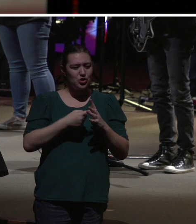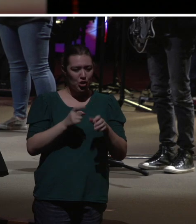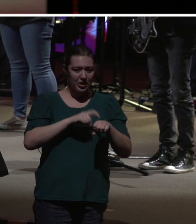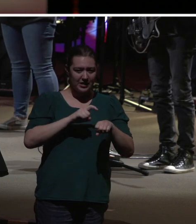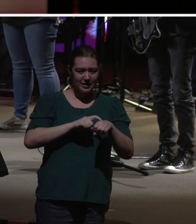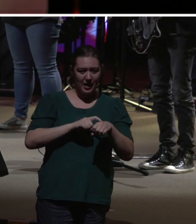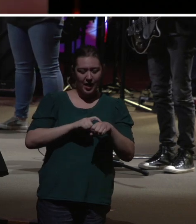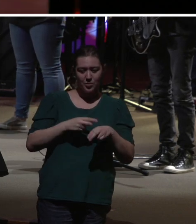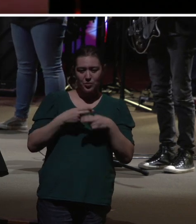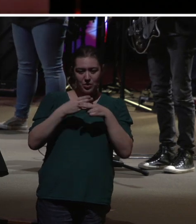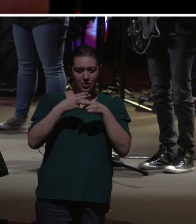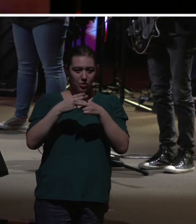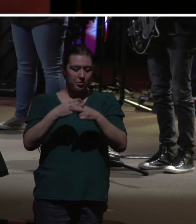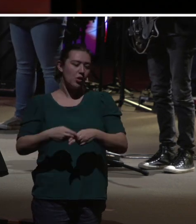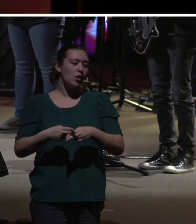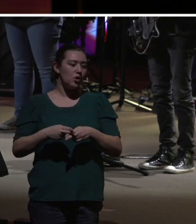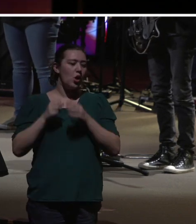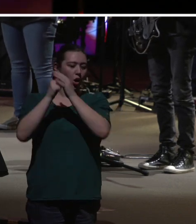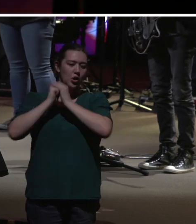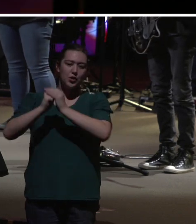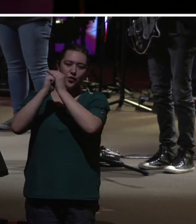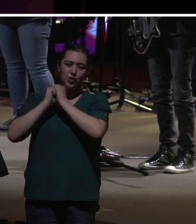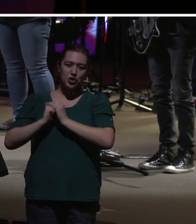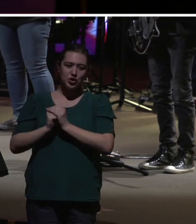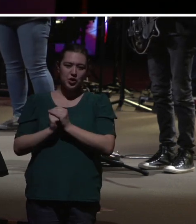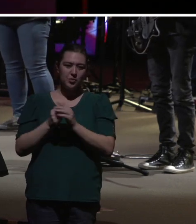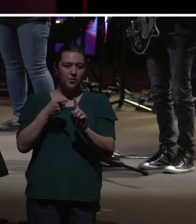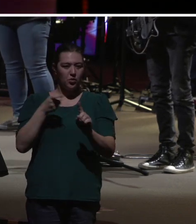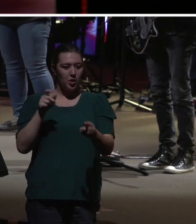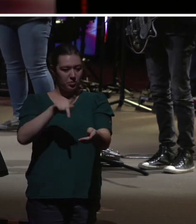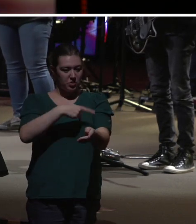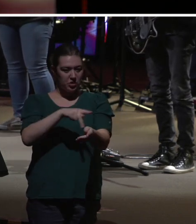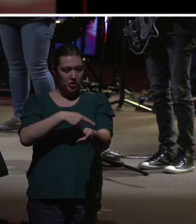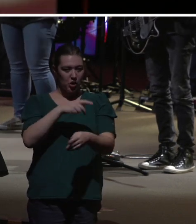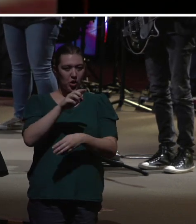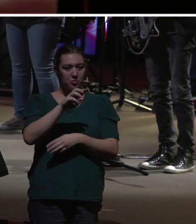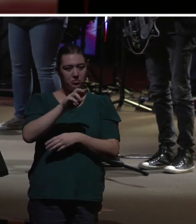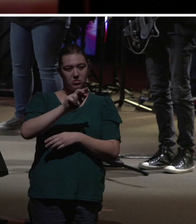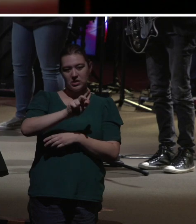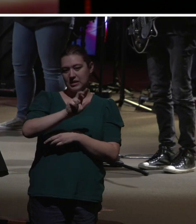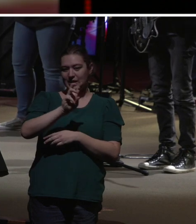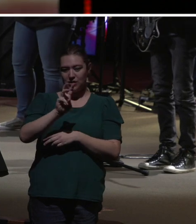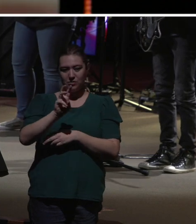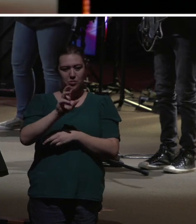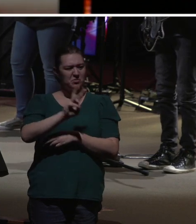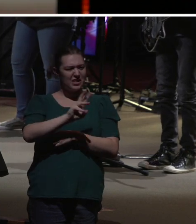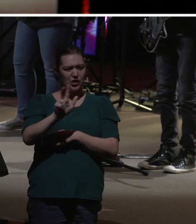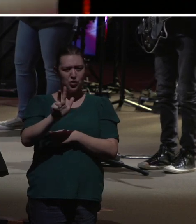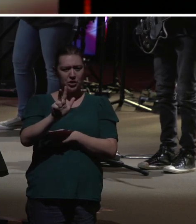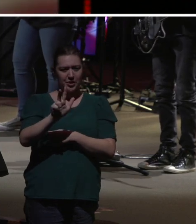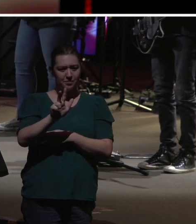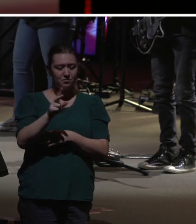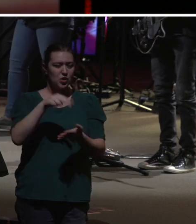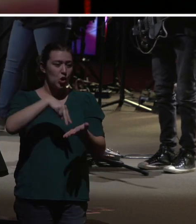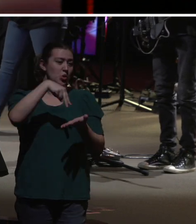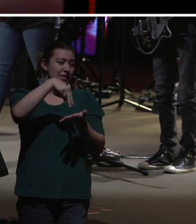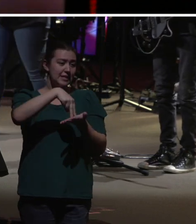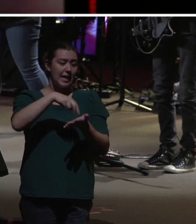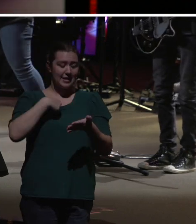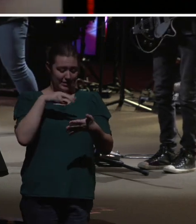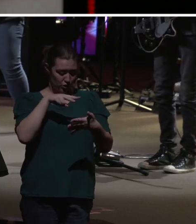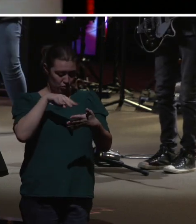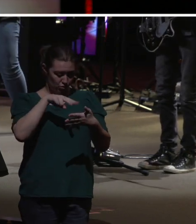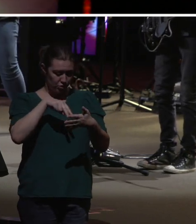from reading from Psalm 63. So if you're able to stand, will you stand as I read this? You have to put these bad boys